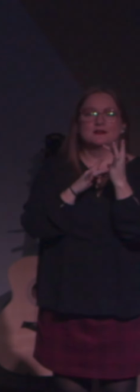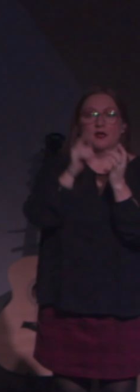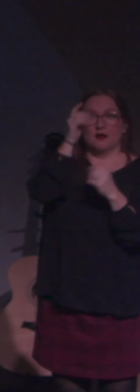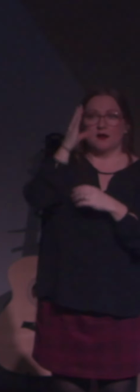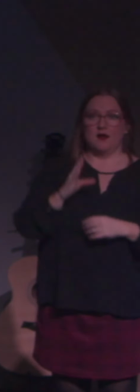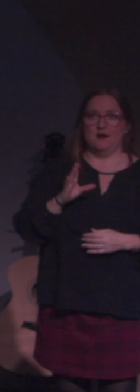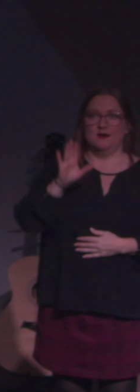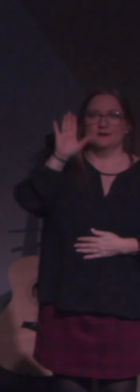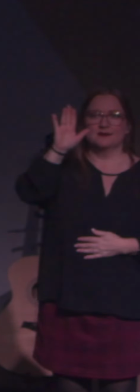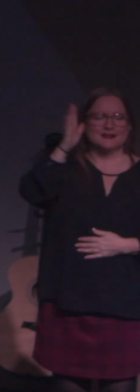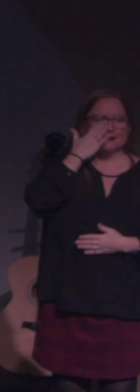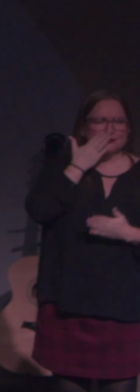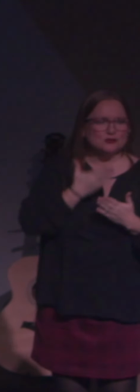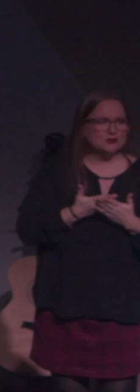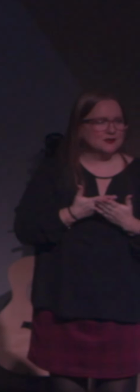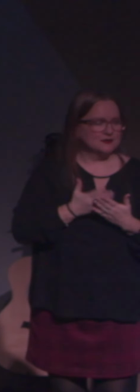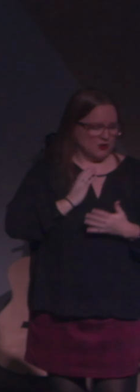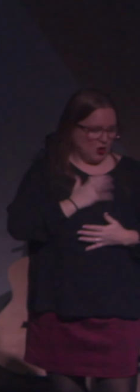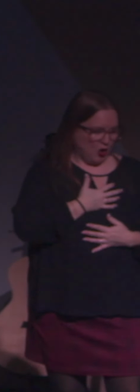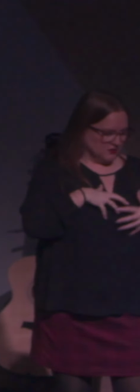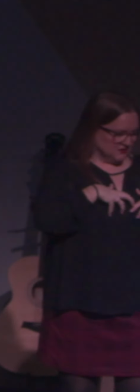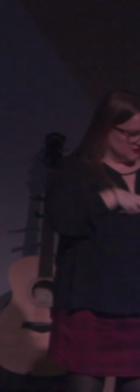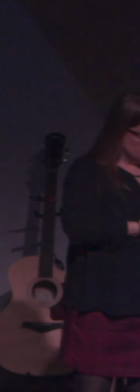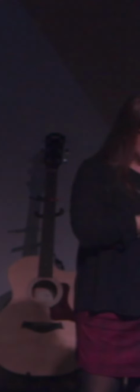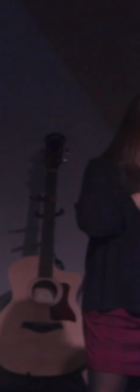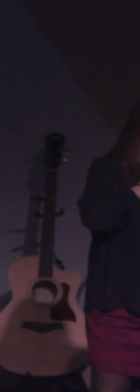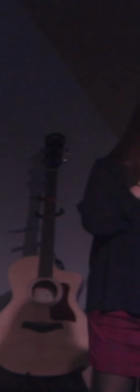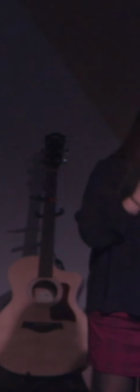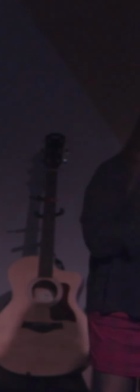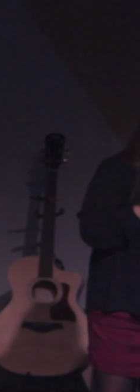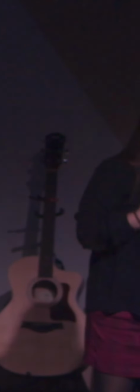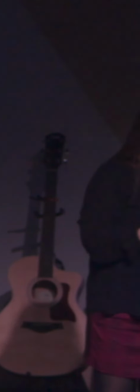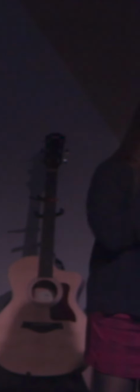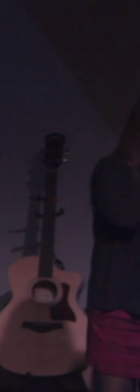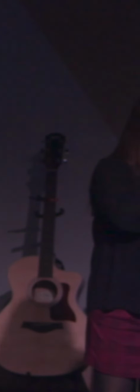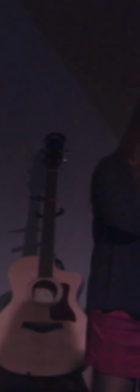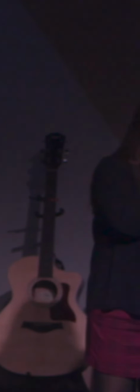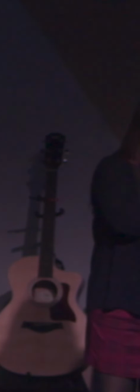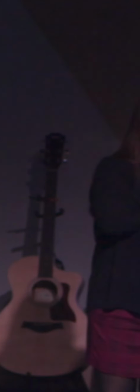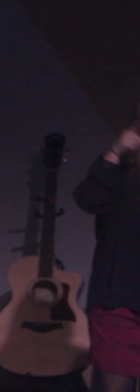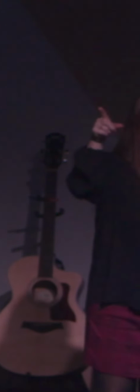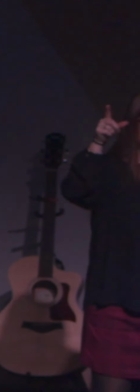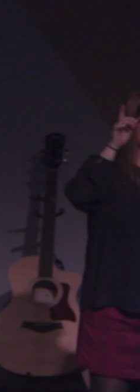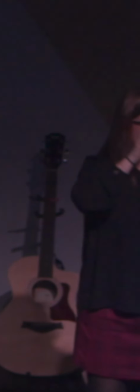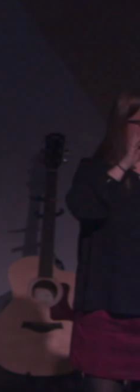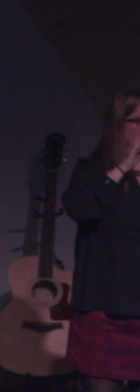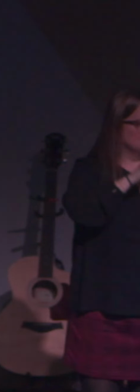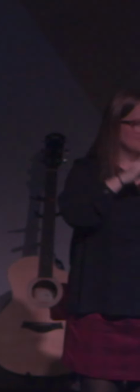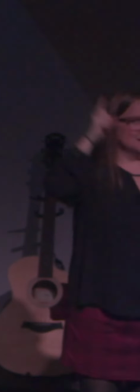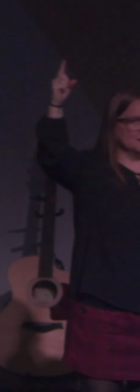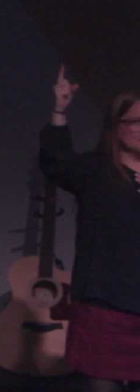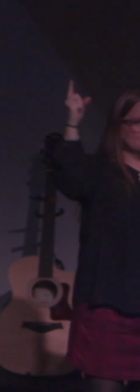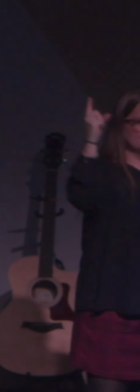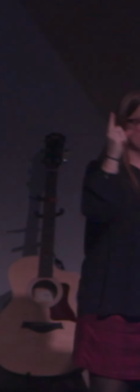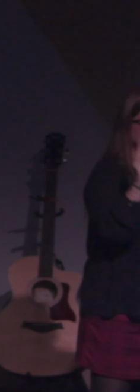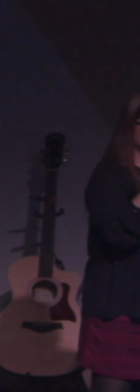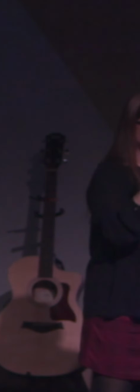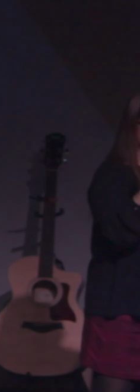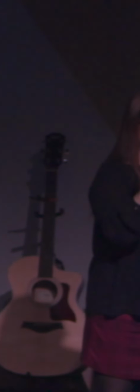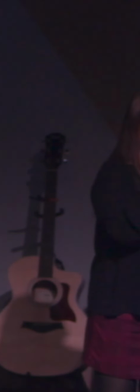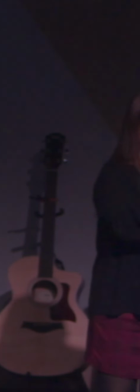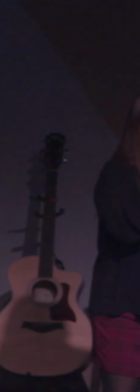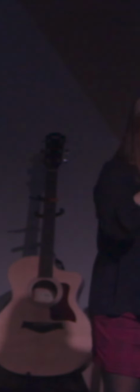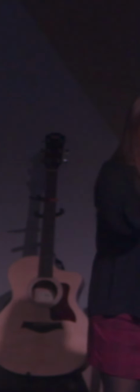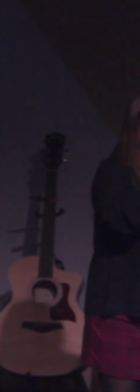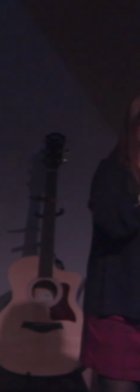in his goodness, in our brokenness as man, in our sin as man, went ahead of us with Jesus to get